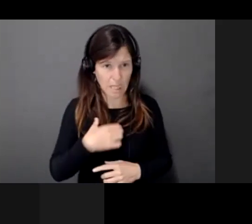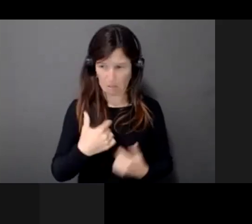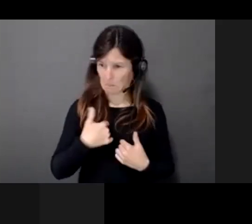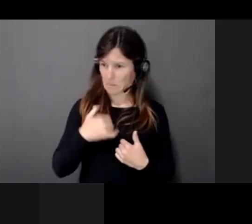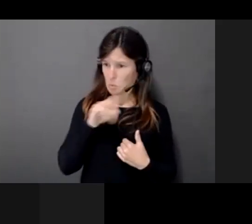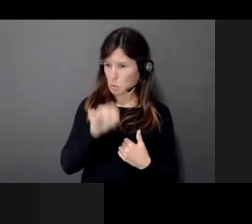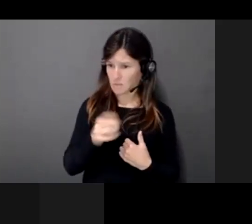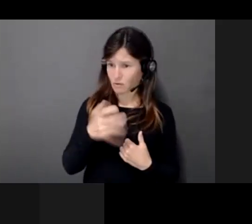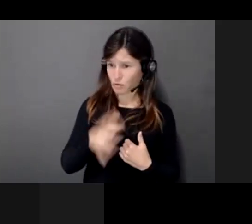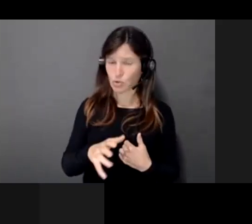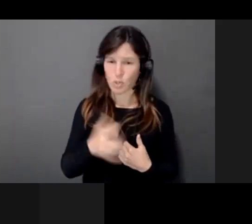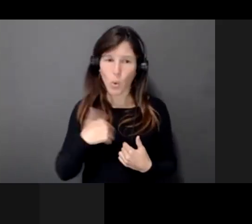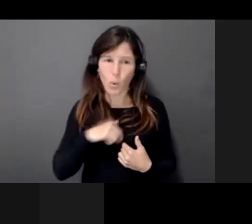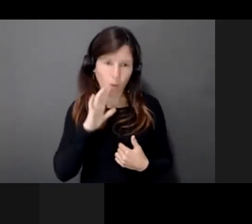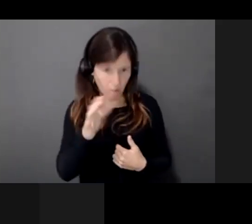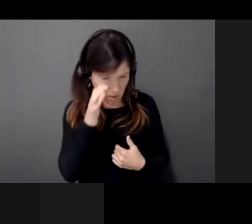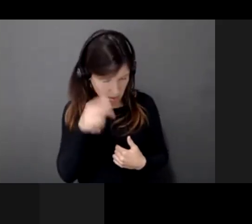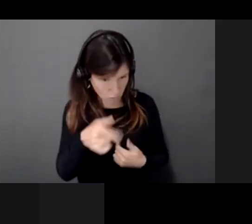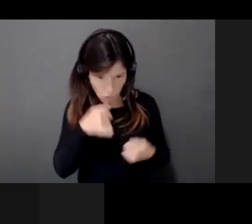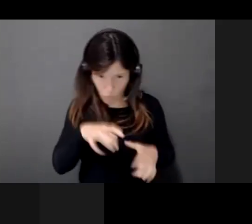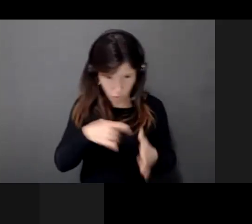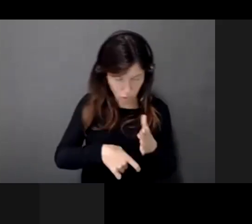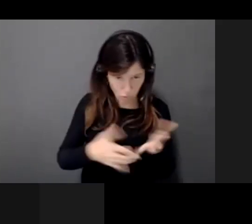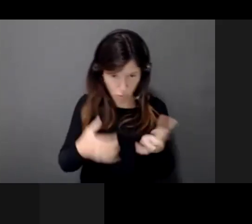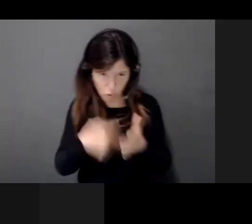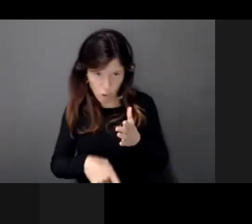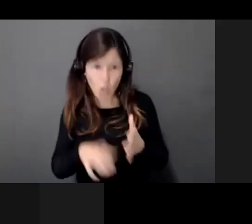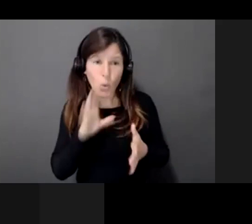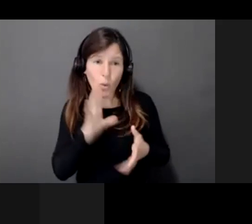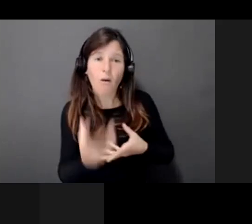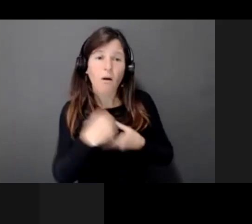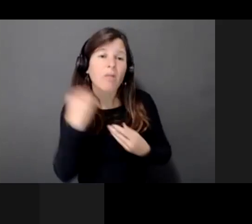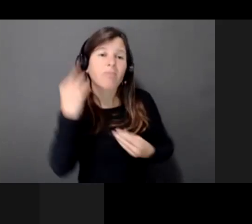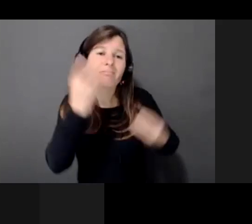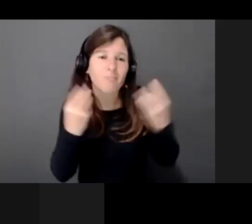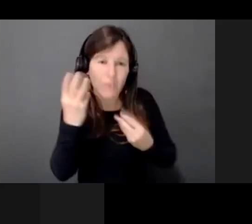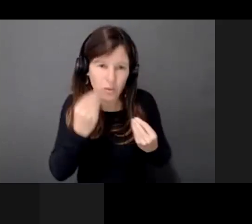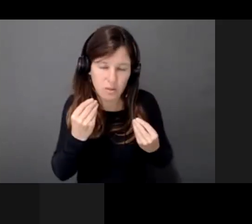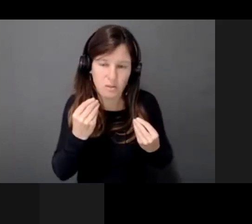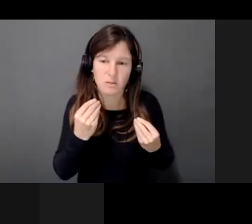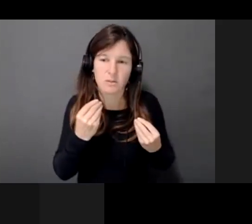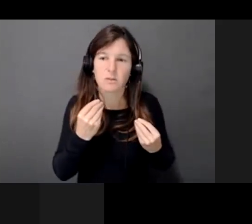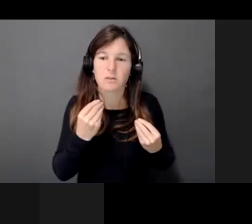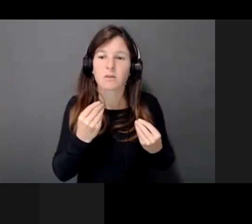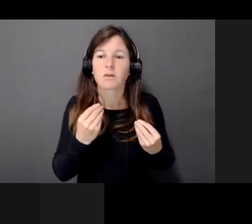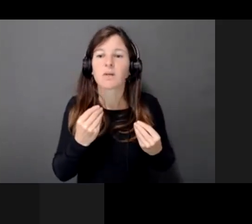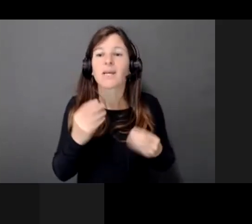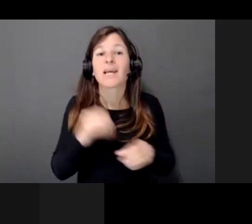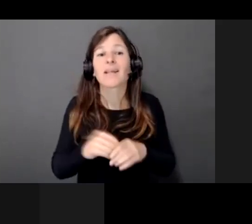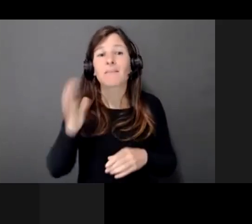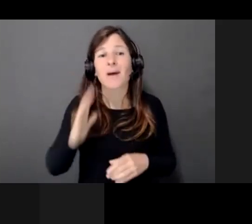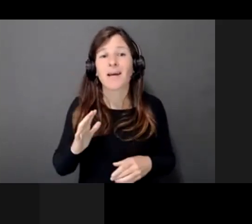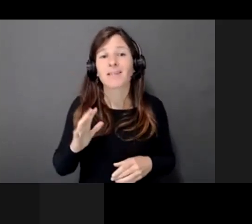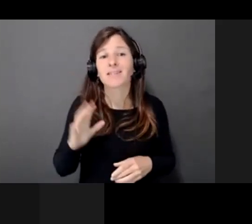We have certain directives that we have to follow, and certainly domestic abuse has been an issue in the past and